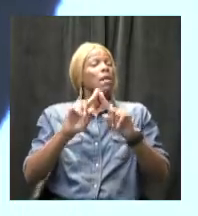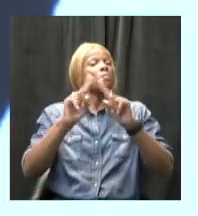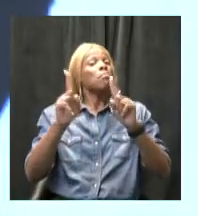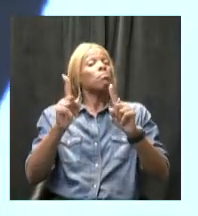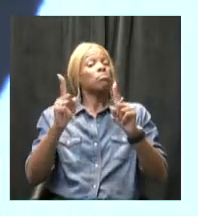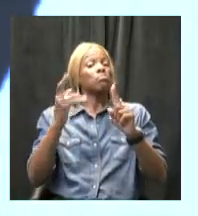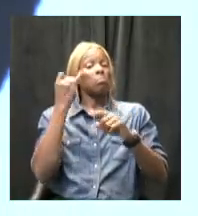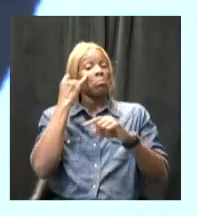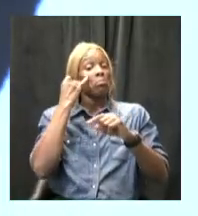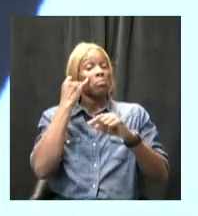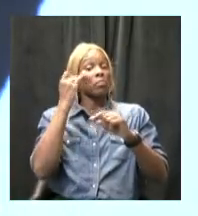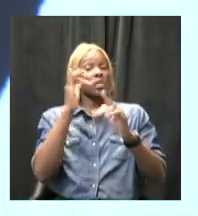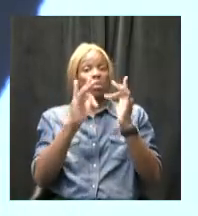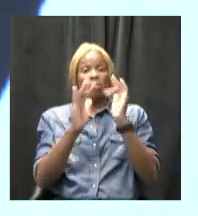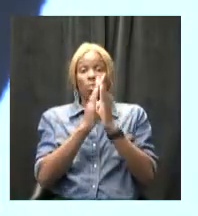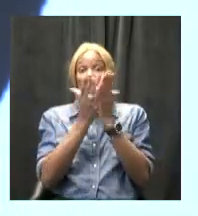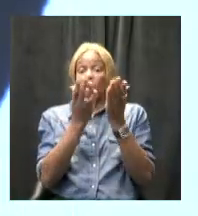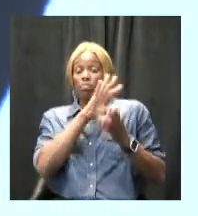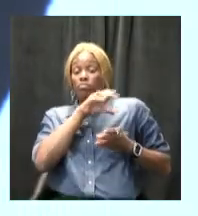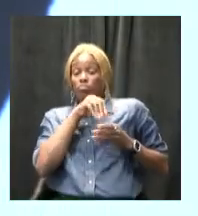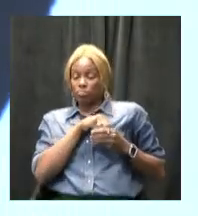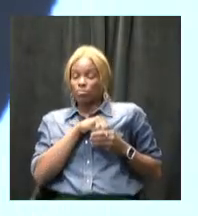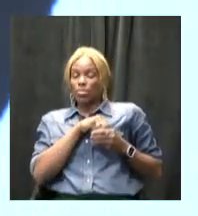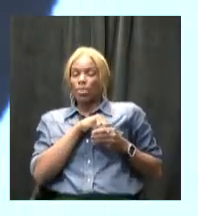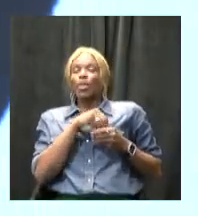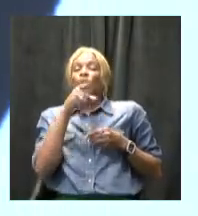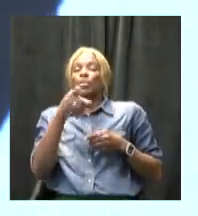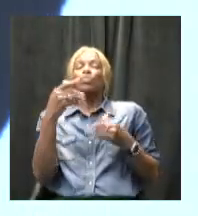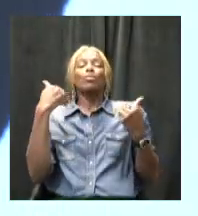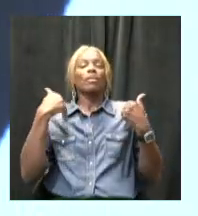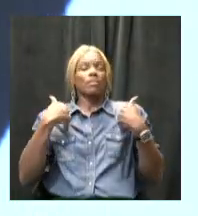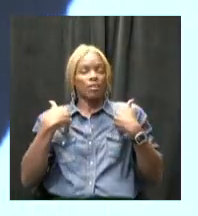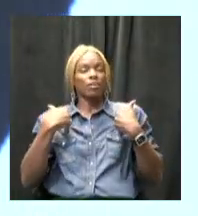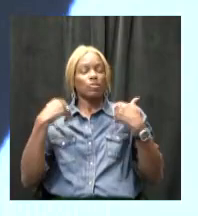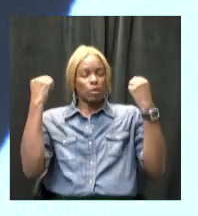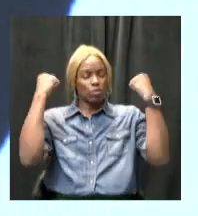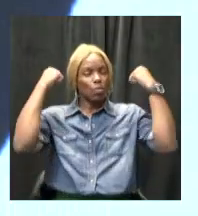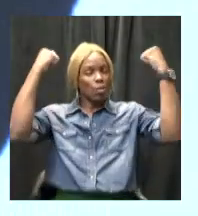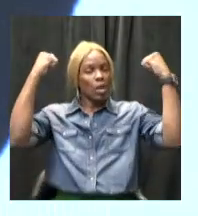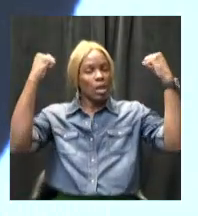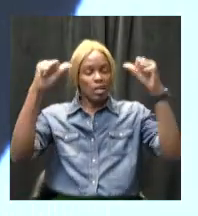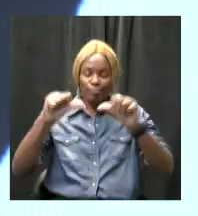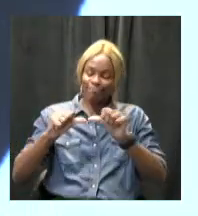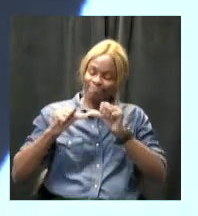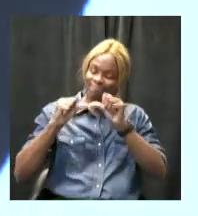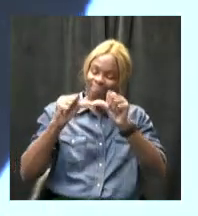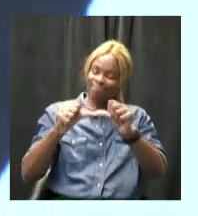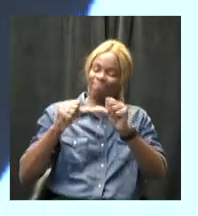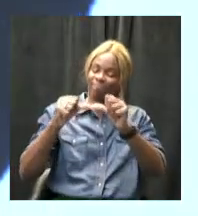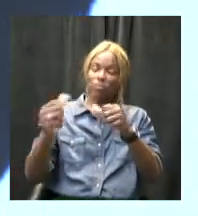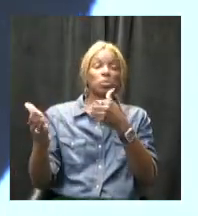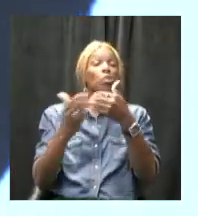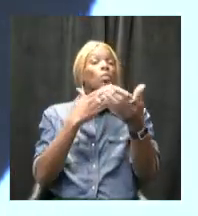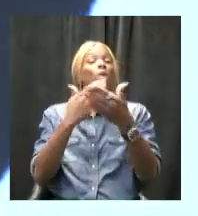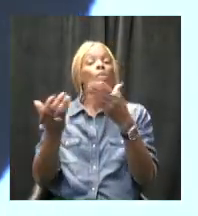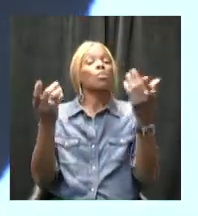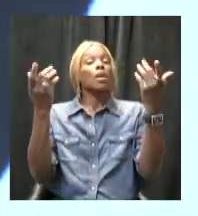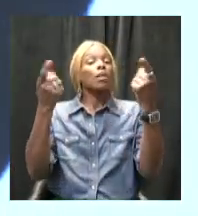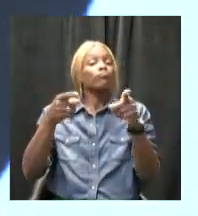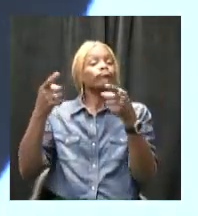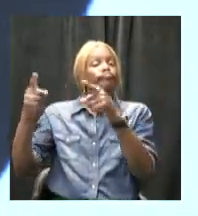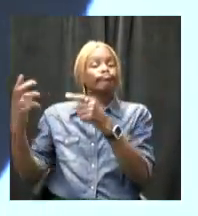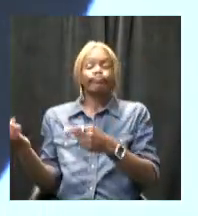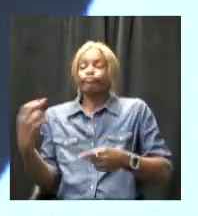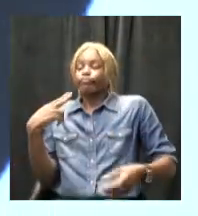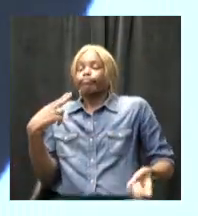on the inside, it gives you the strength and the stamina to deal with whatever comes at you. The reason you can keep your